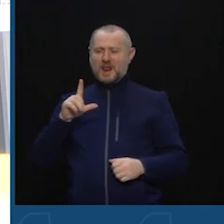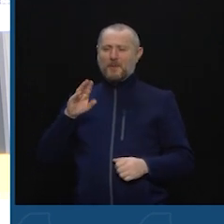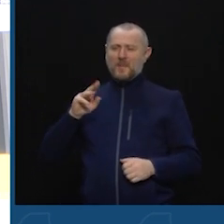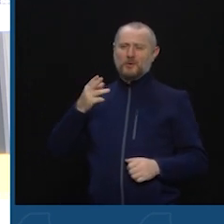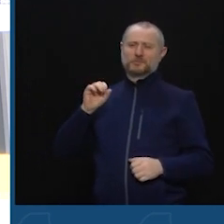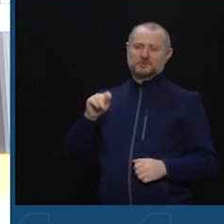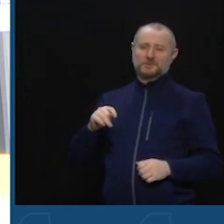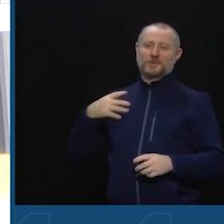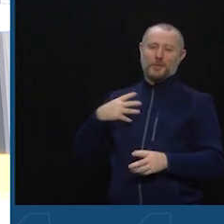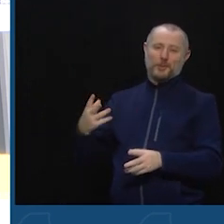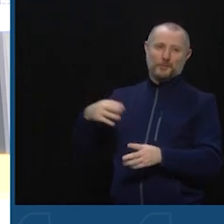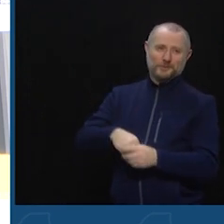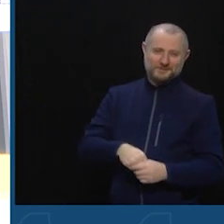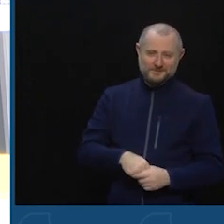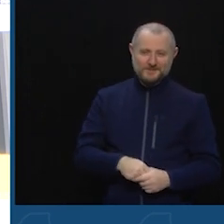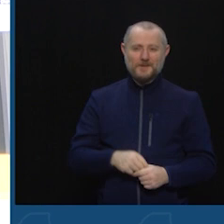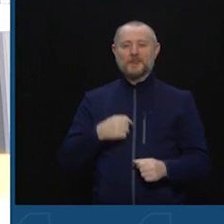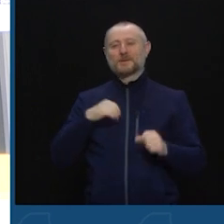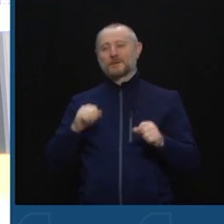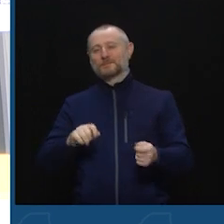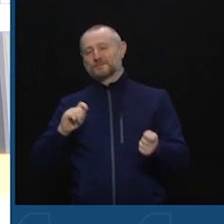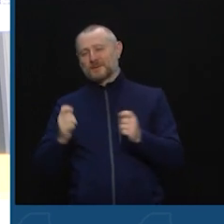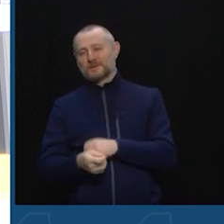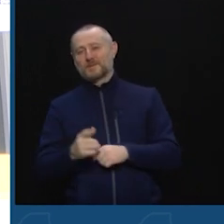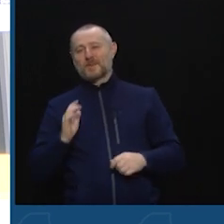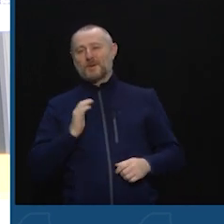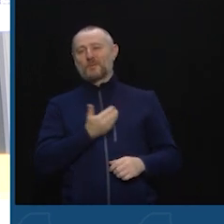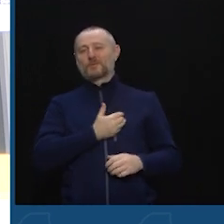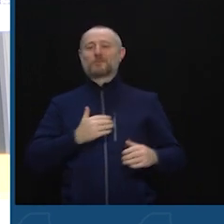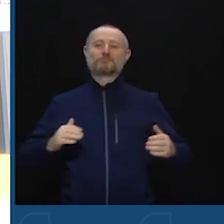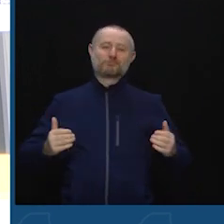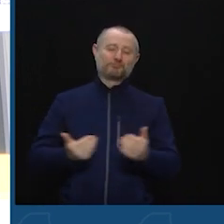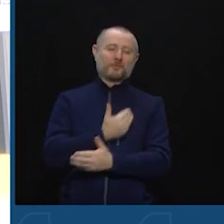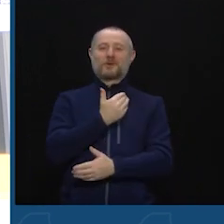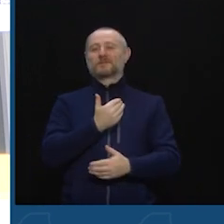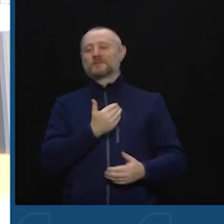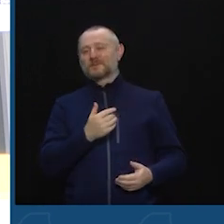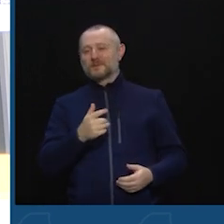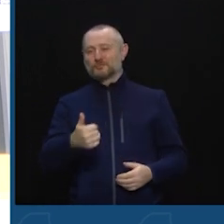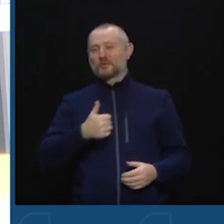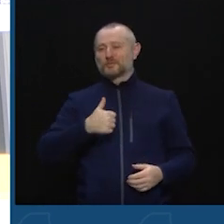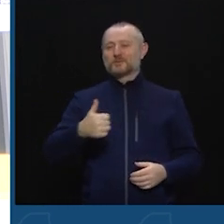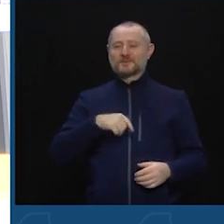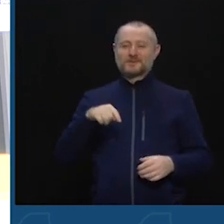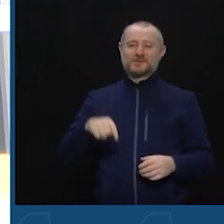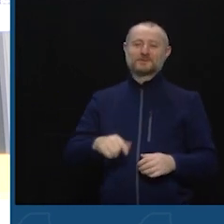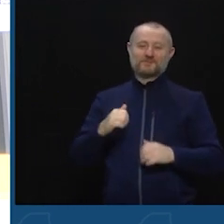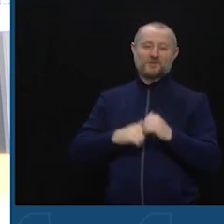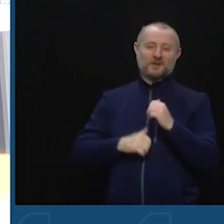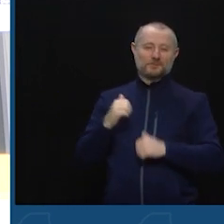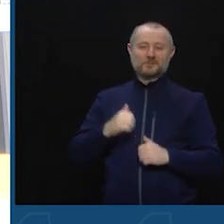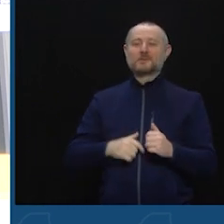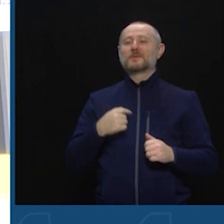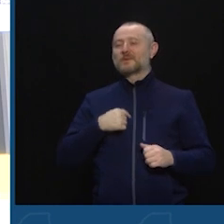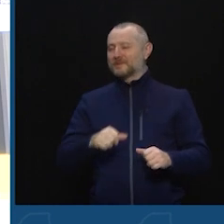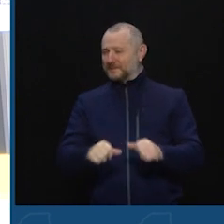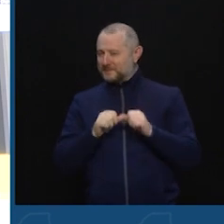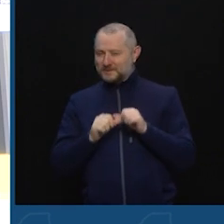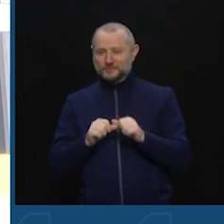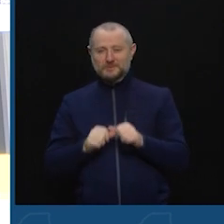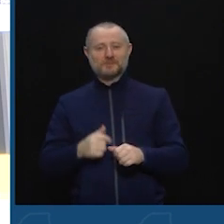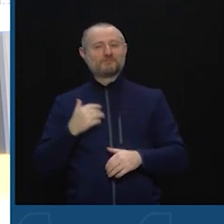to transform our new transportation infrastructure as we continue to